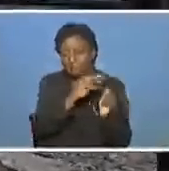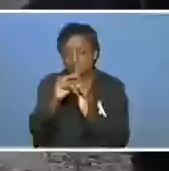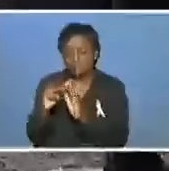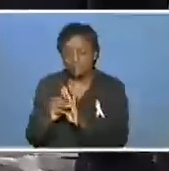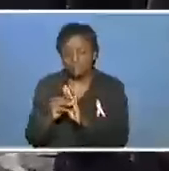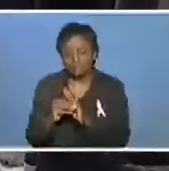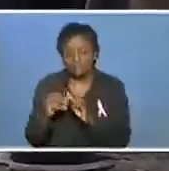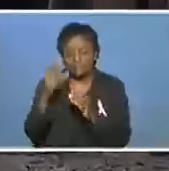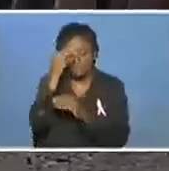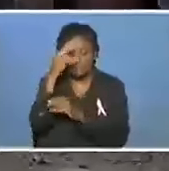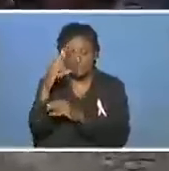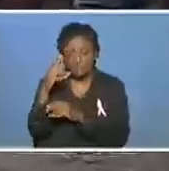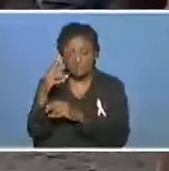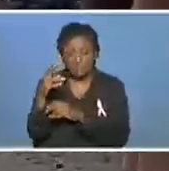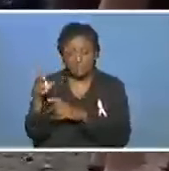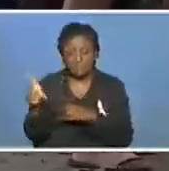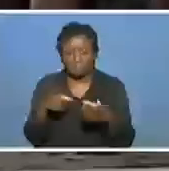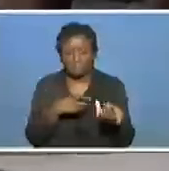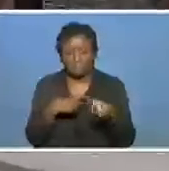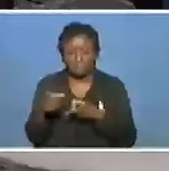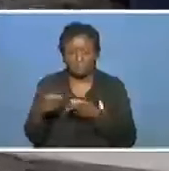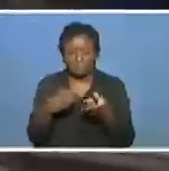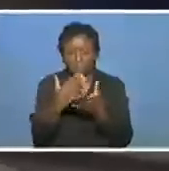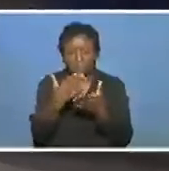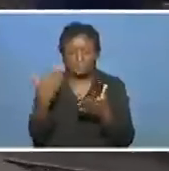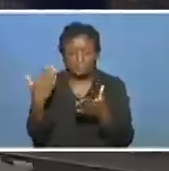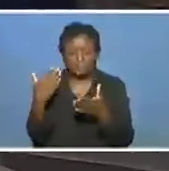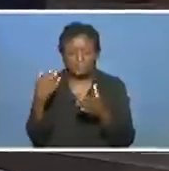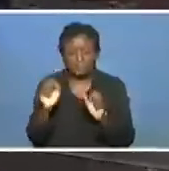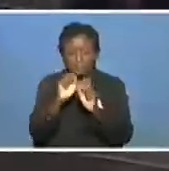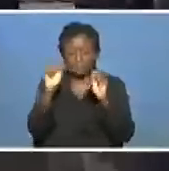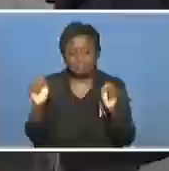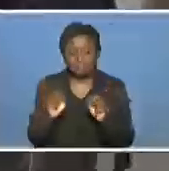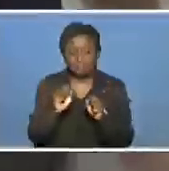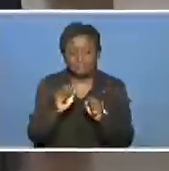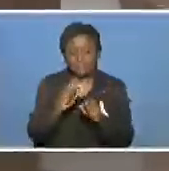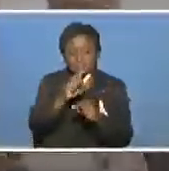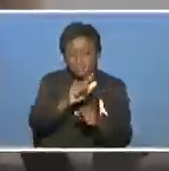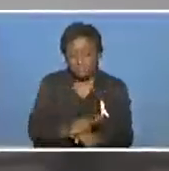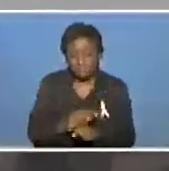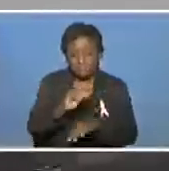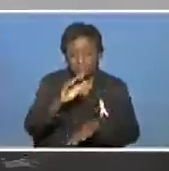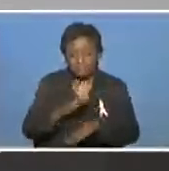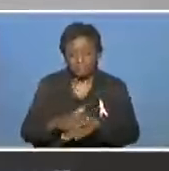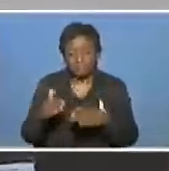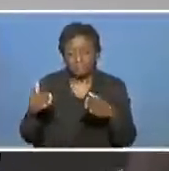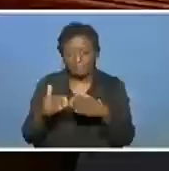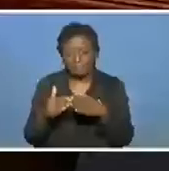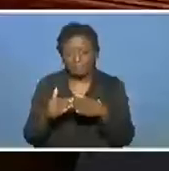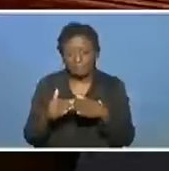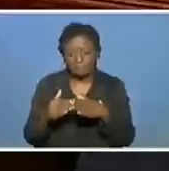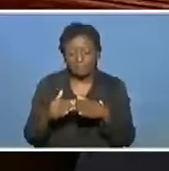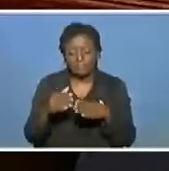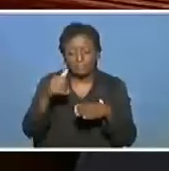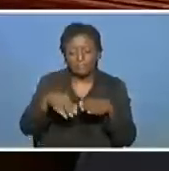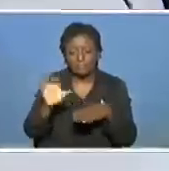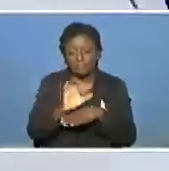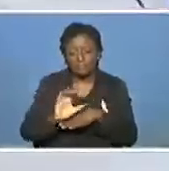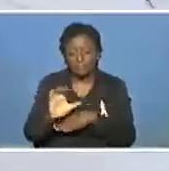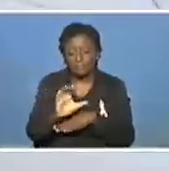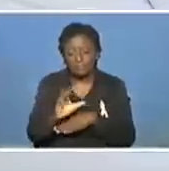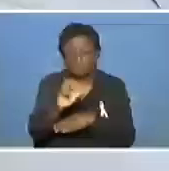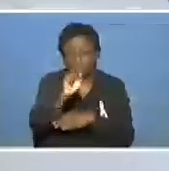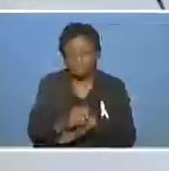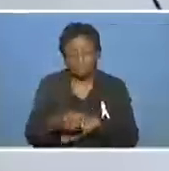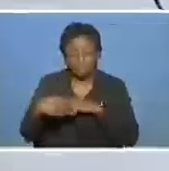past Saturday's Labor on the Blocks 2.0 job fair in Carmichael, South Beach, and Southern